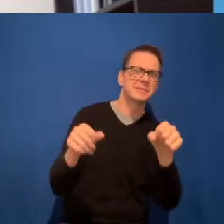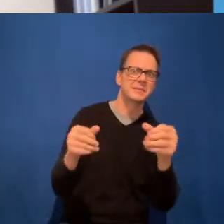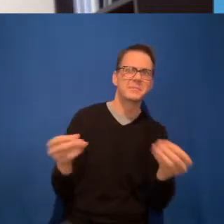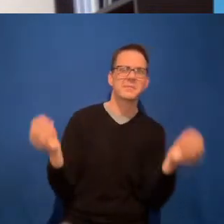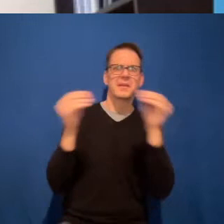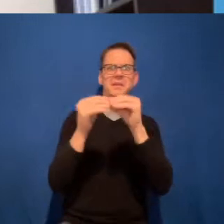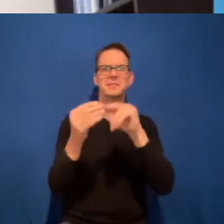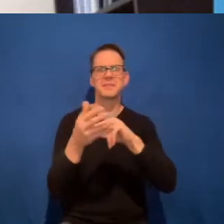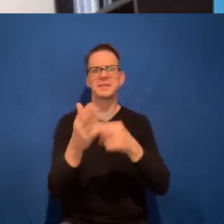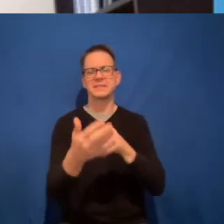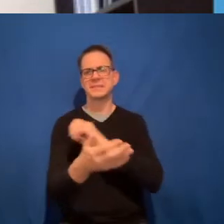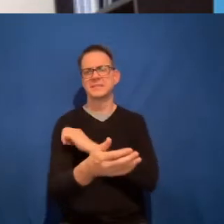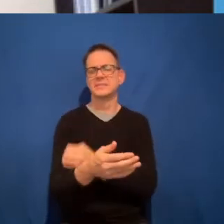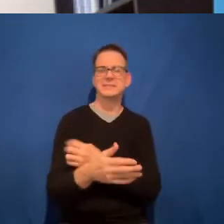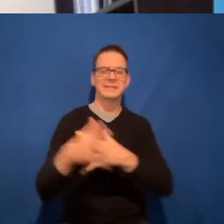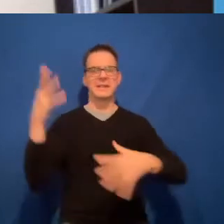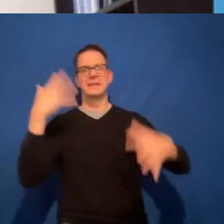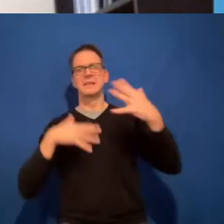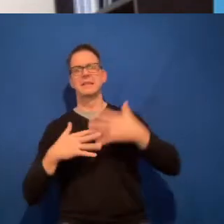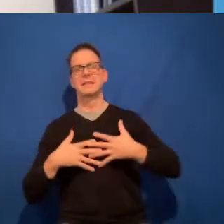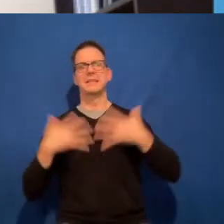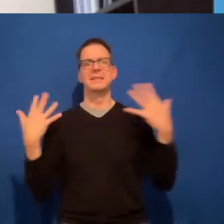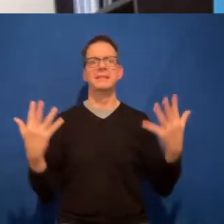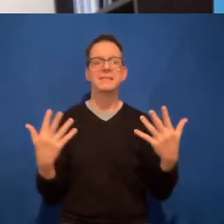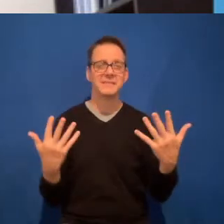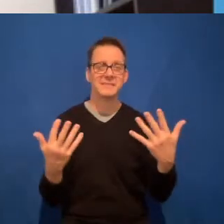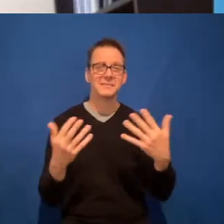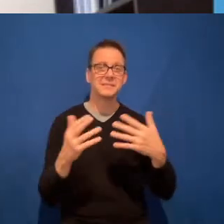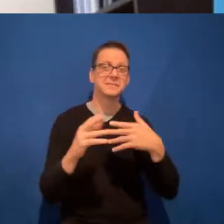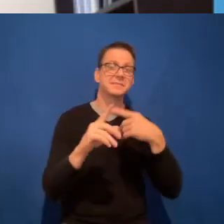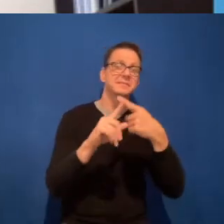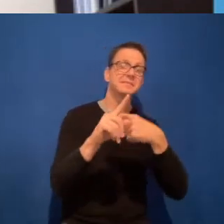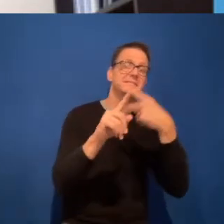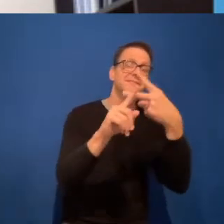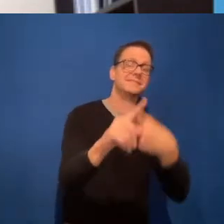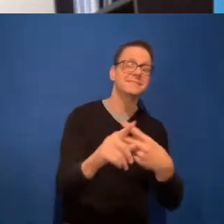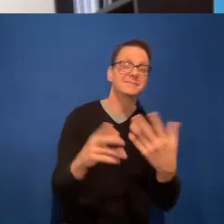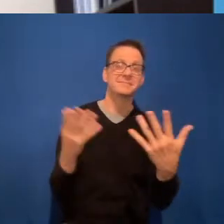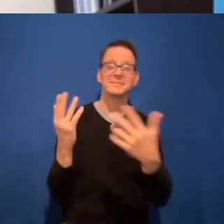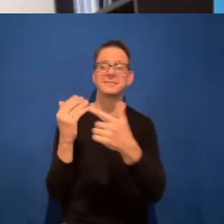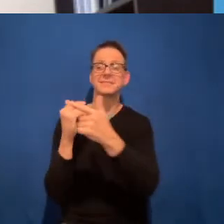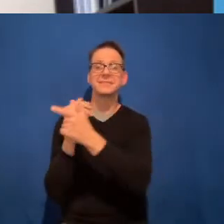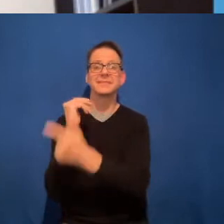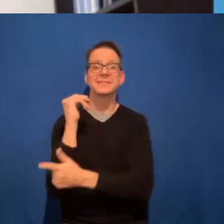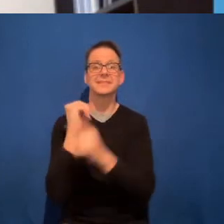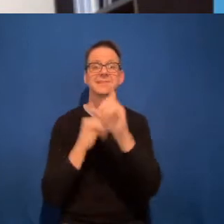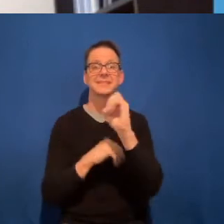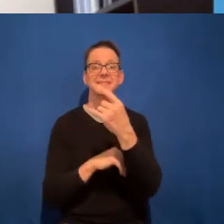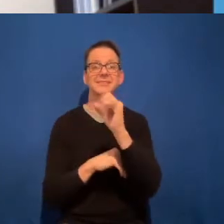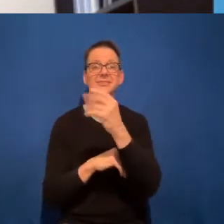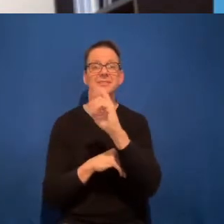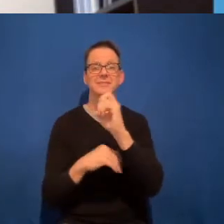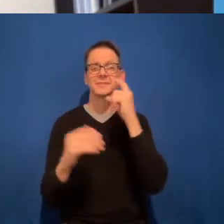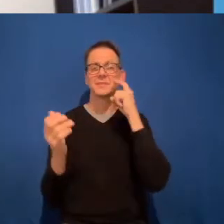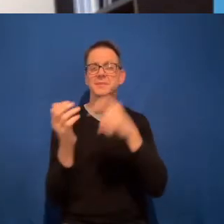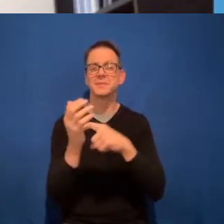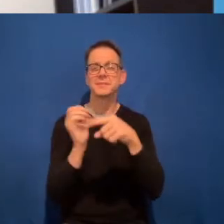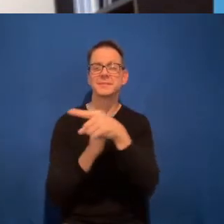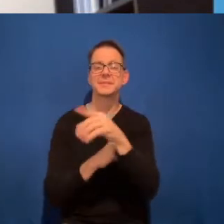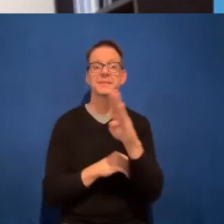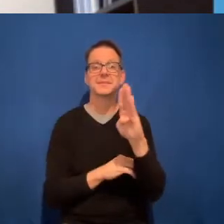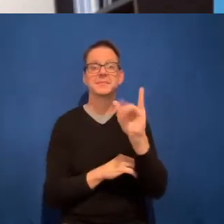this legislative sitting has been a sitting where we have seen bills that basically pretend to do things and actually